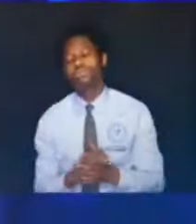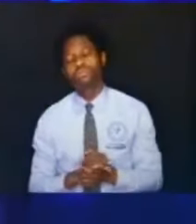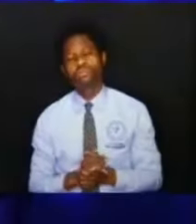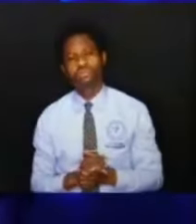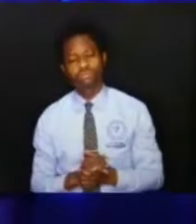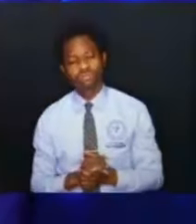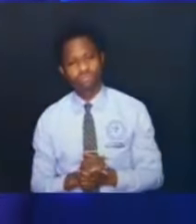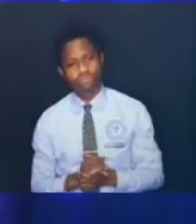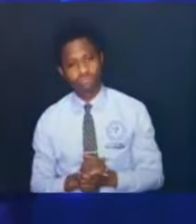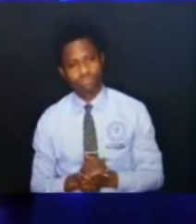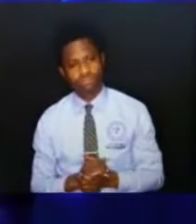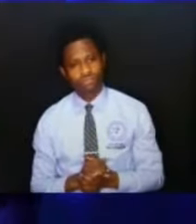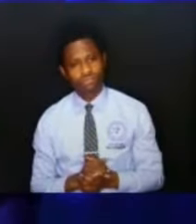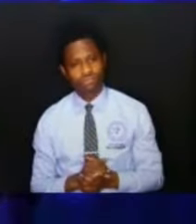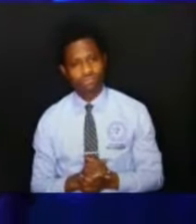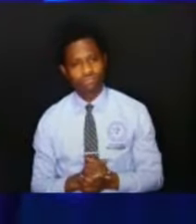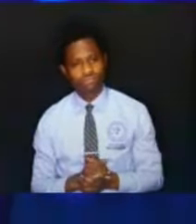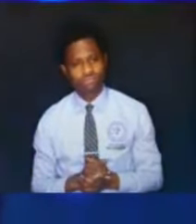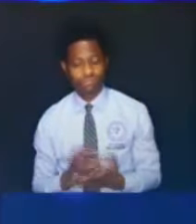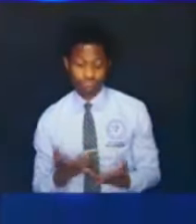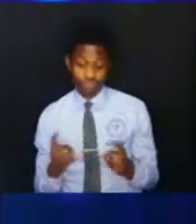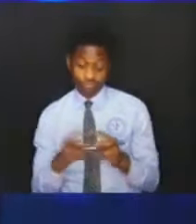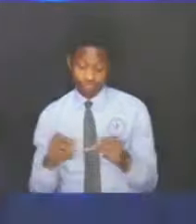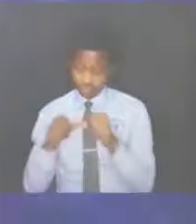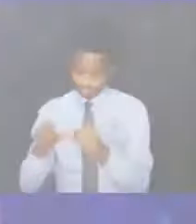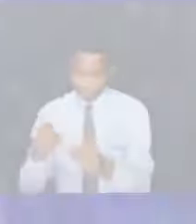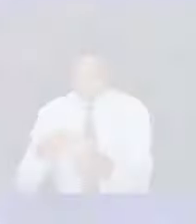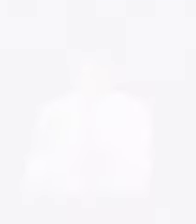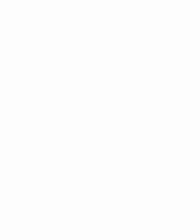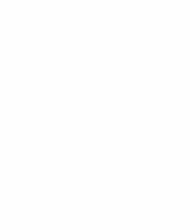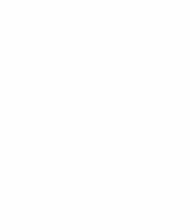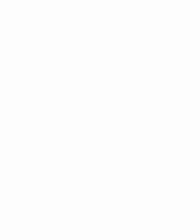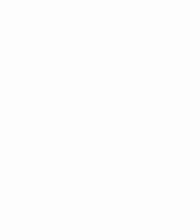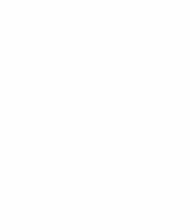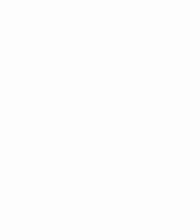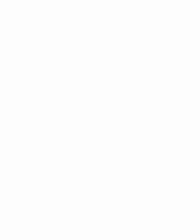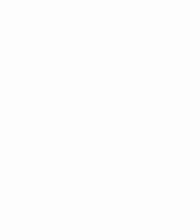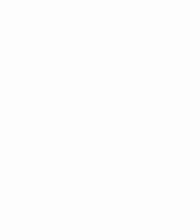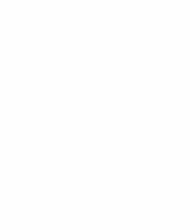So we'll continue next week by the grace of God.